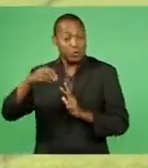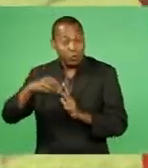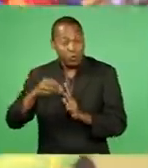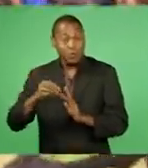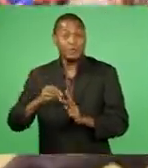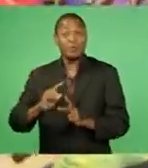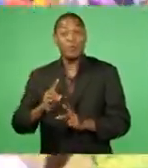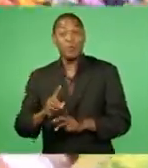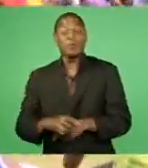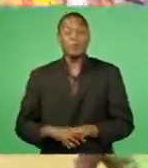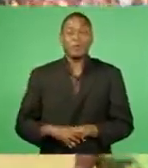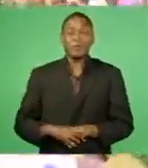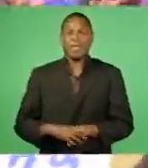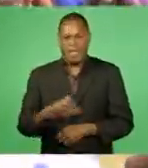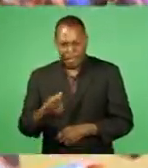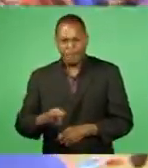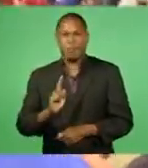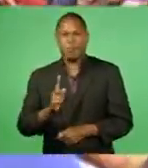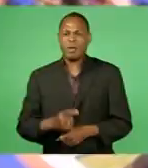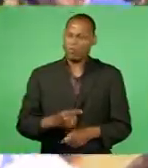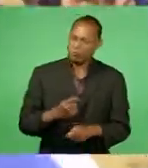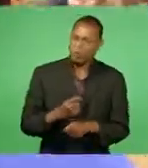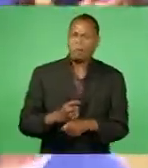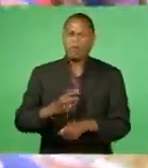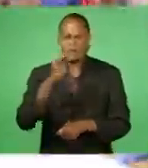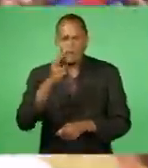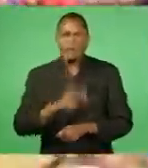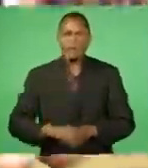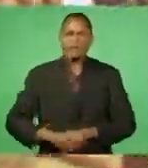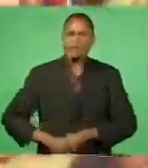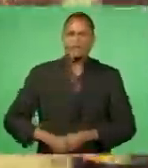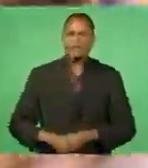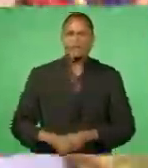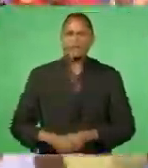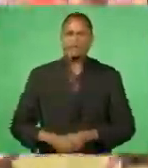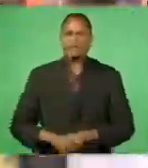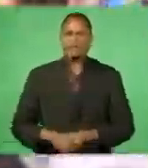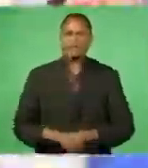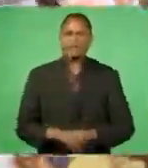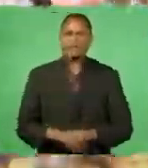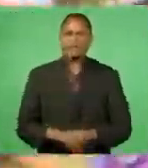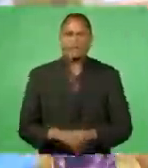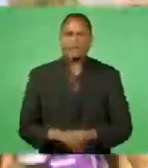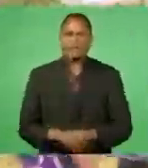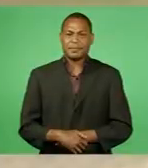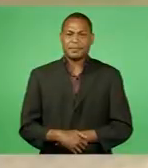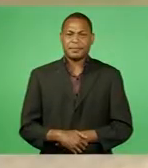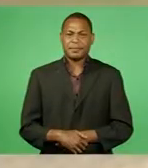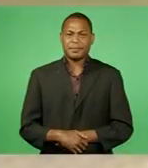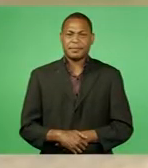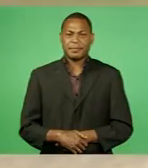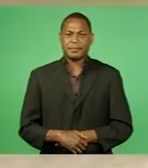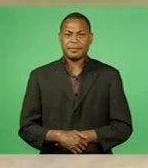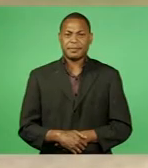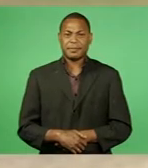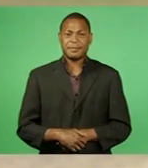undergo another round of trials and rigorous training in preparation for the Tailevu zone. Tale Materkula, FBC Sports.